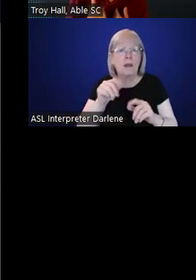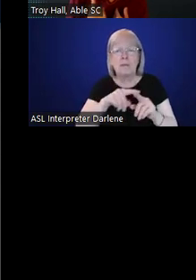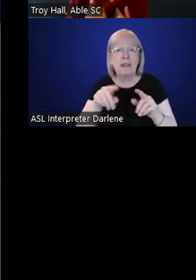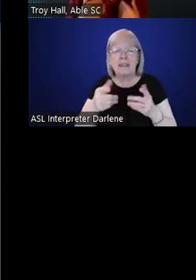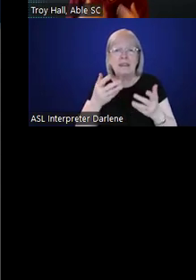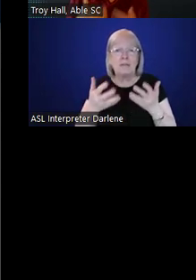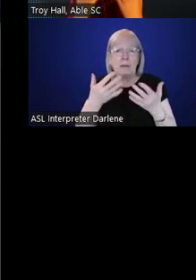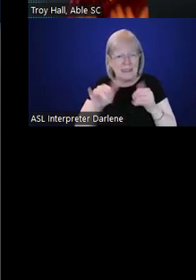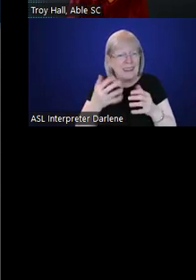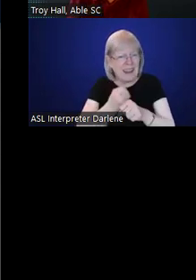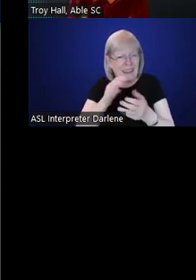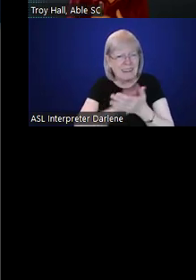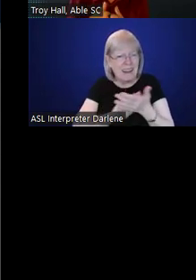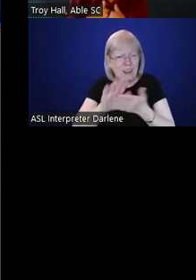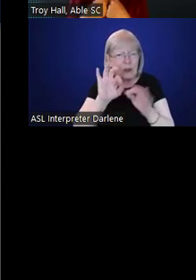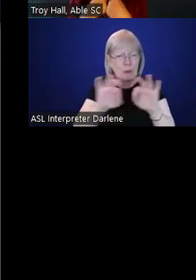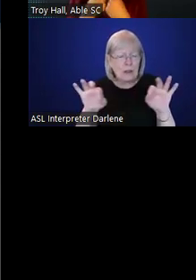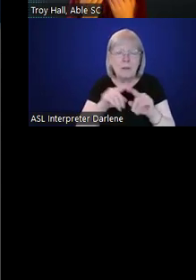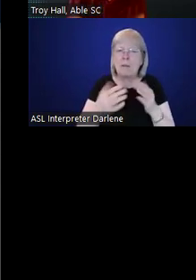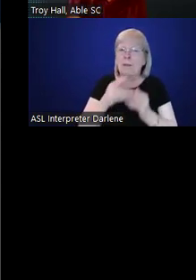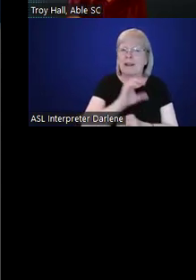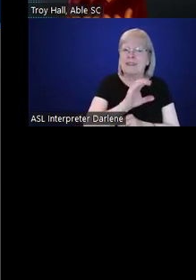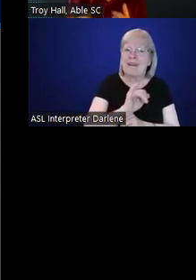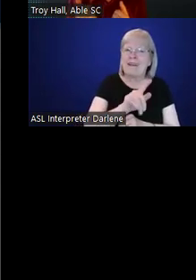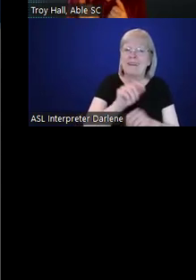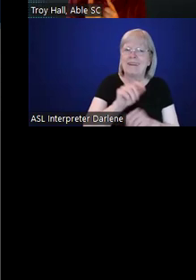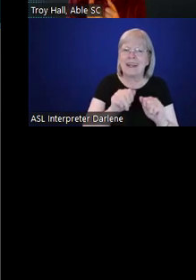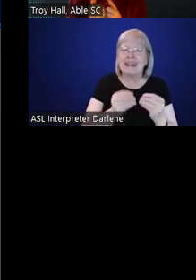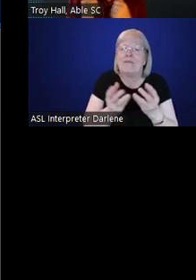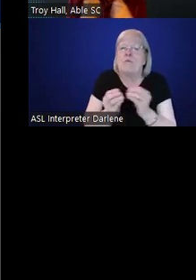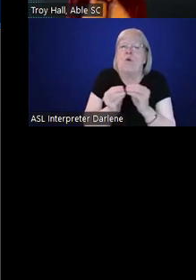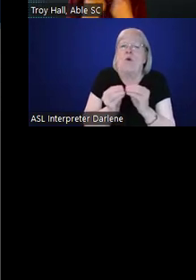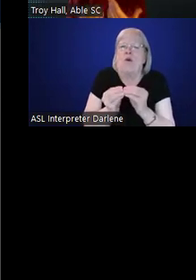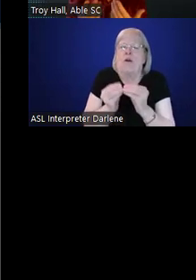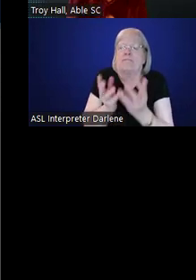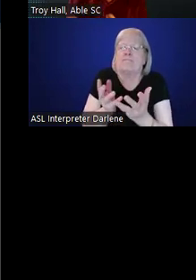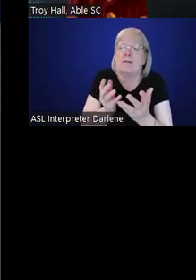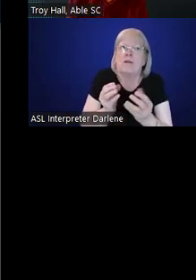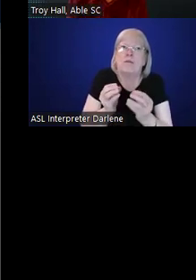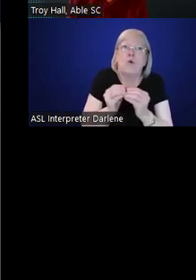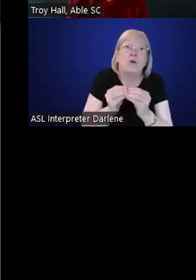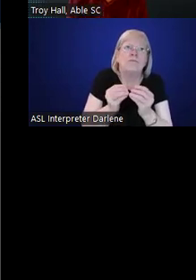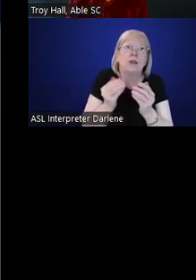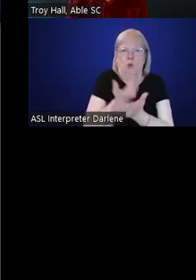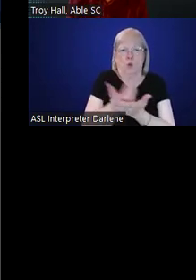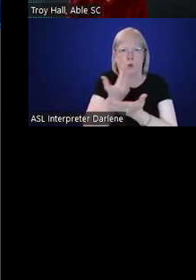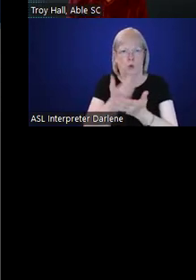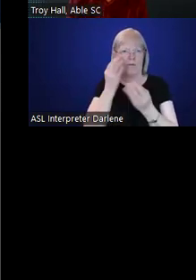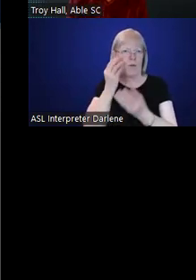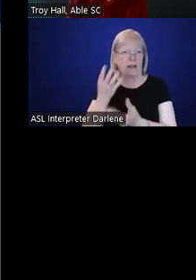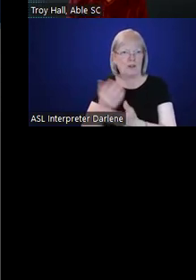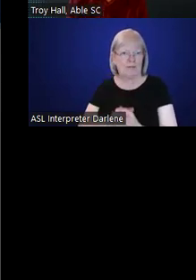can do to provide an extra boost or more reasonable, or excuse me, not reasonable, more recent knowledge